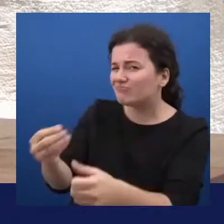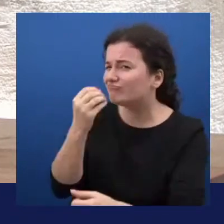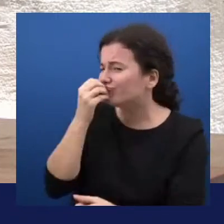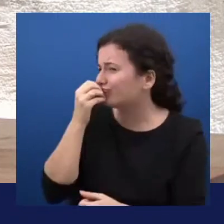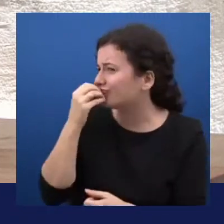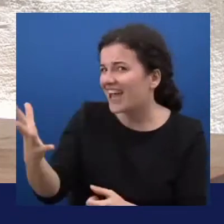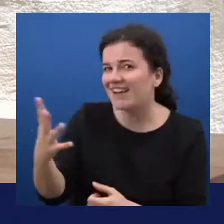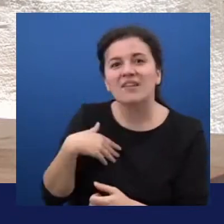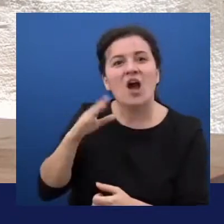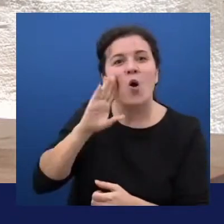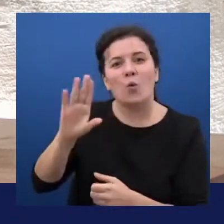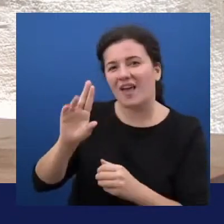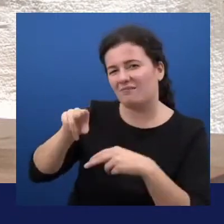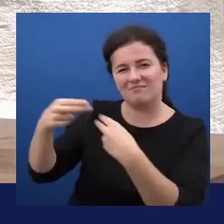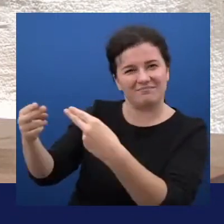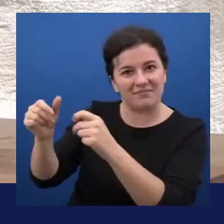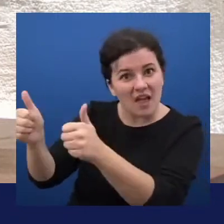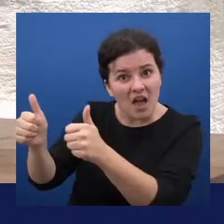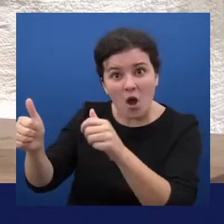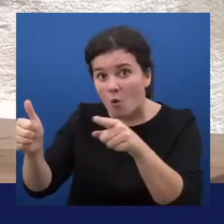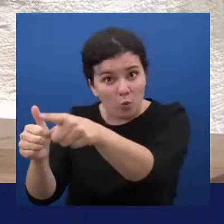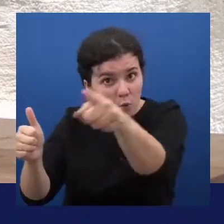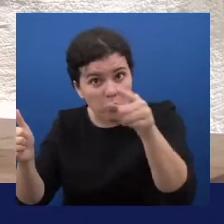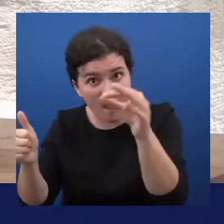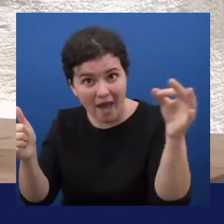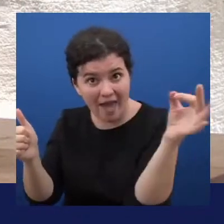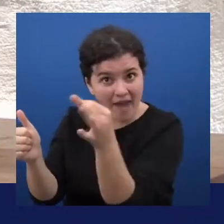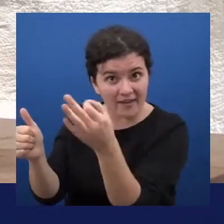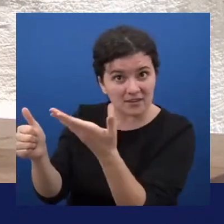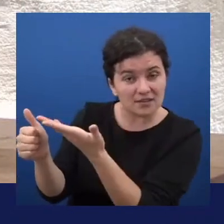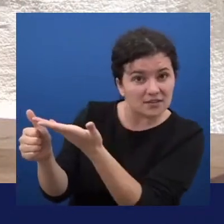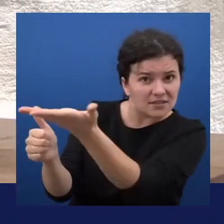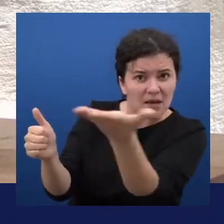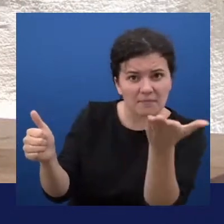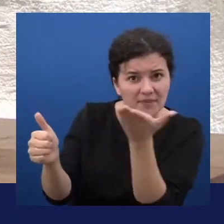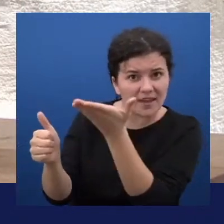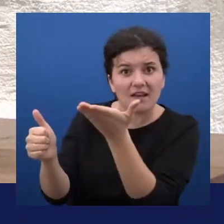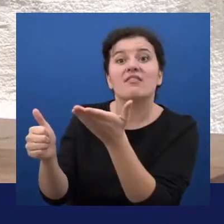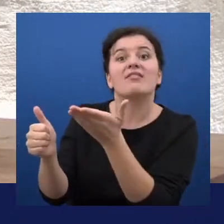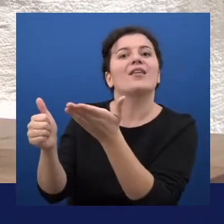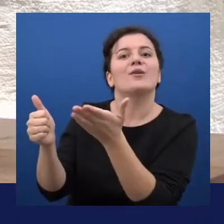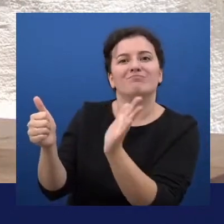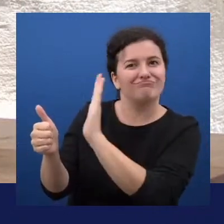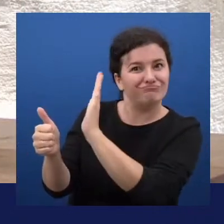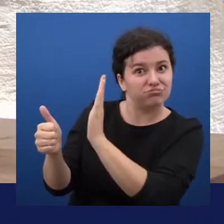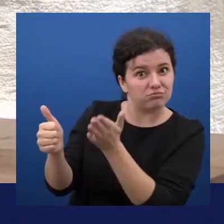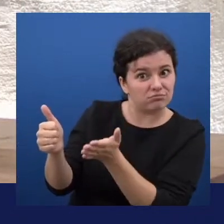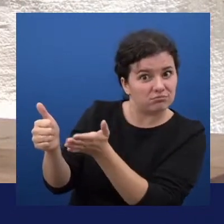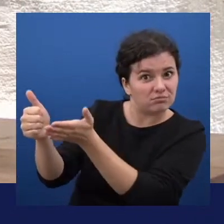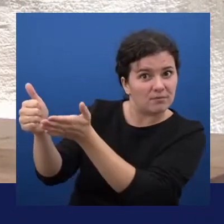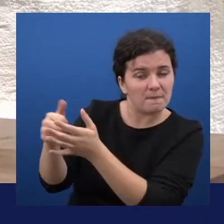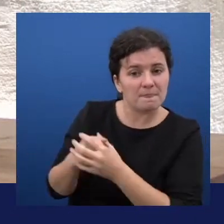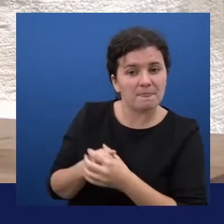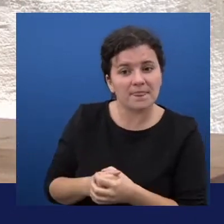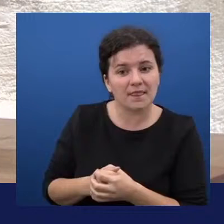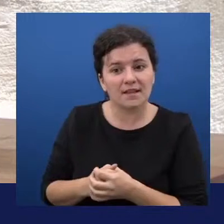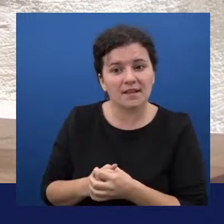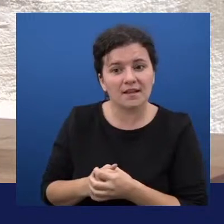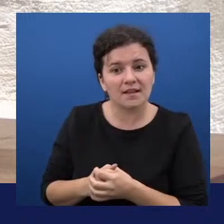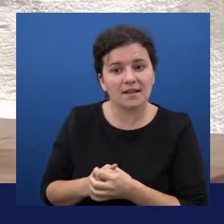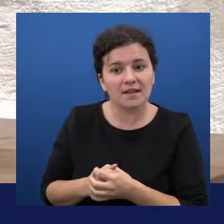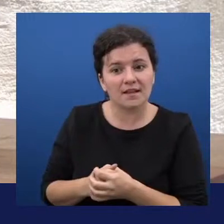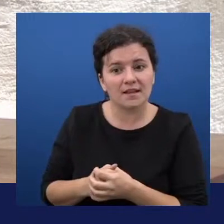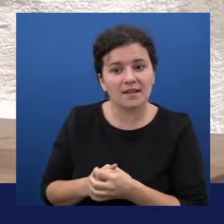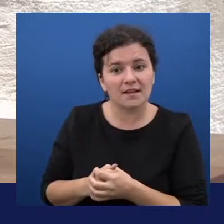other questions for Marianne before she goes off and does more amazing things?